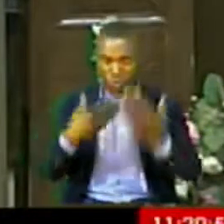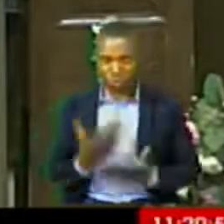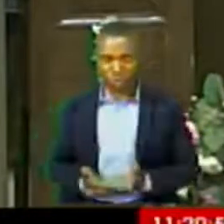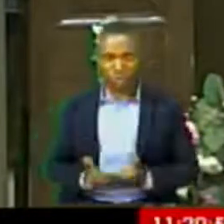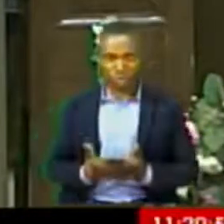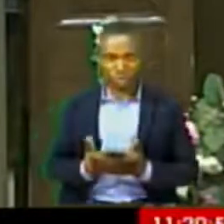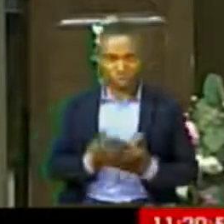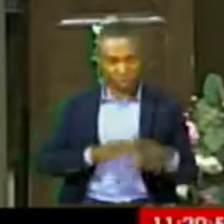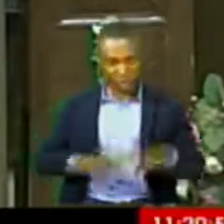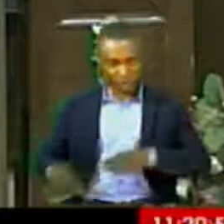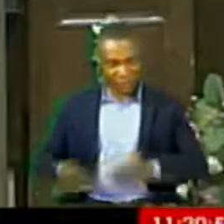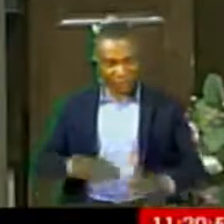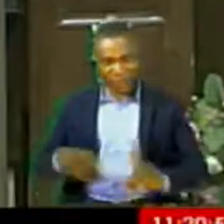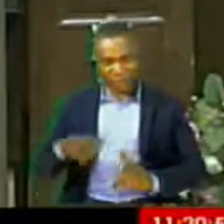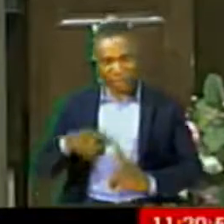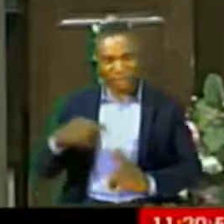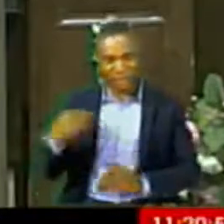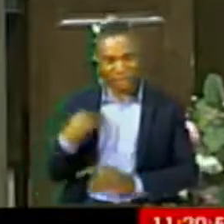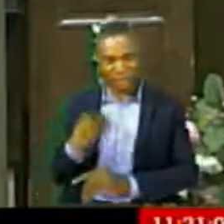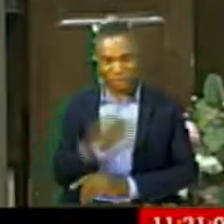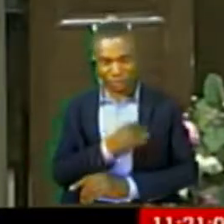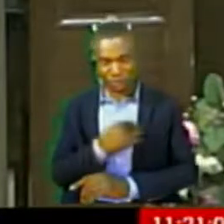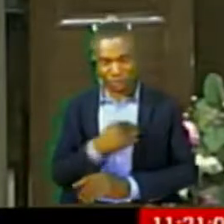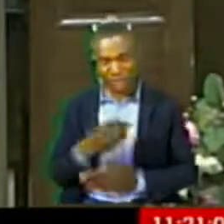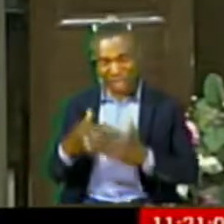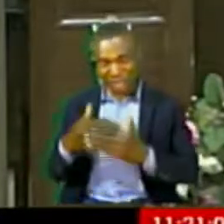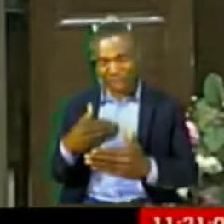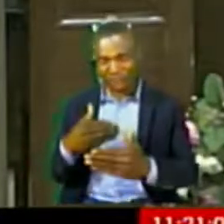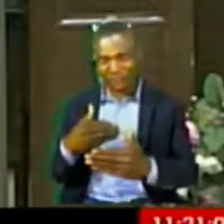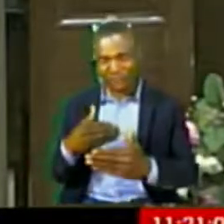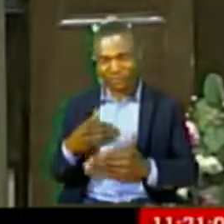for everything you did to us